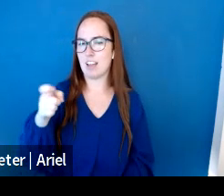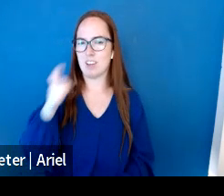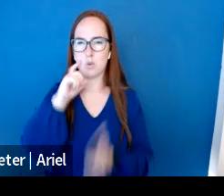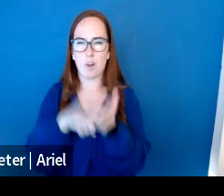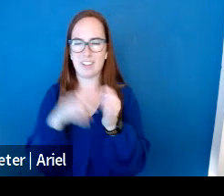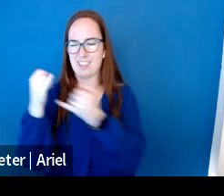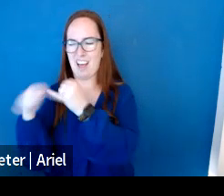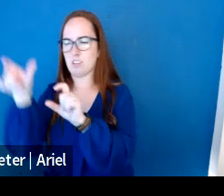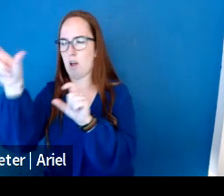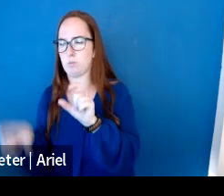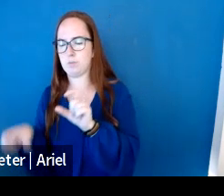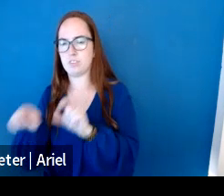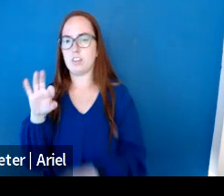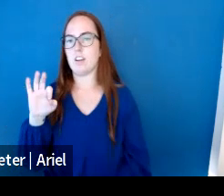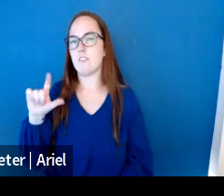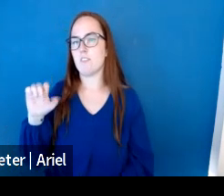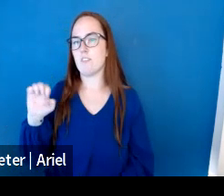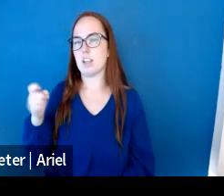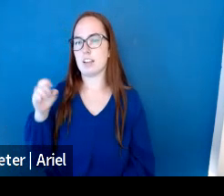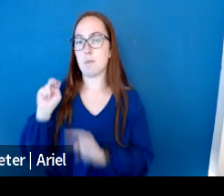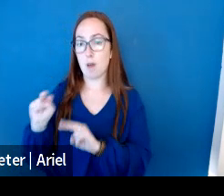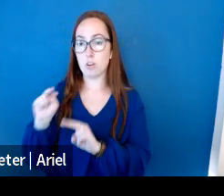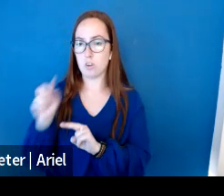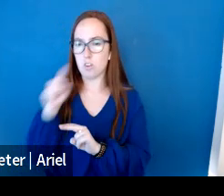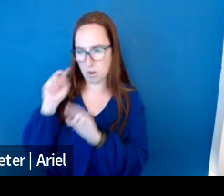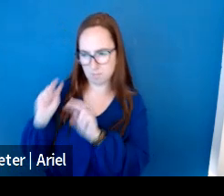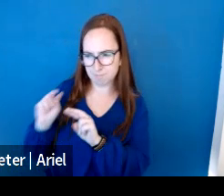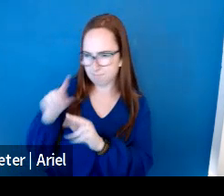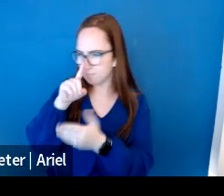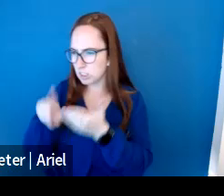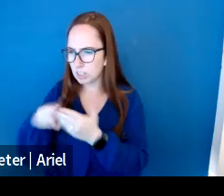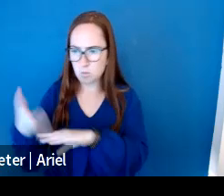column, and this is used as a progress monitoring tool.